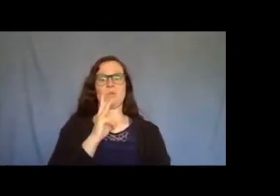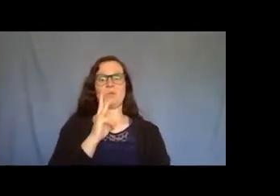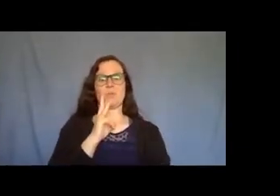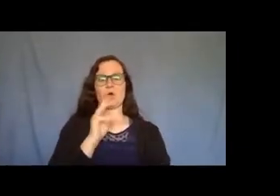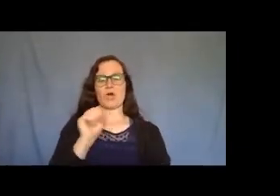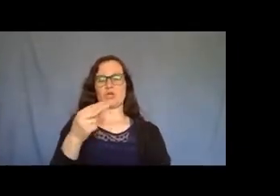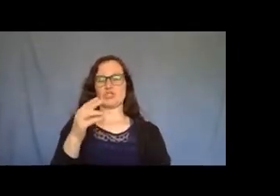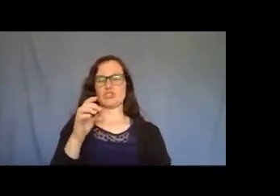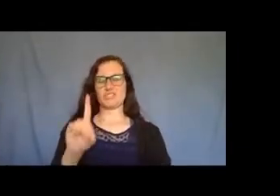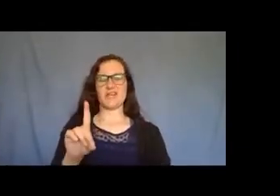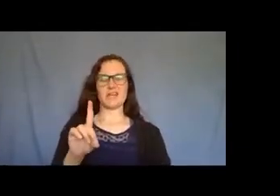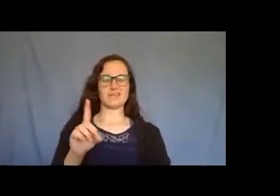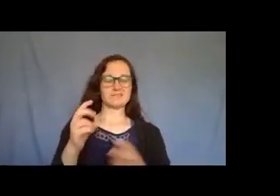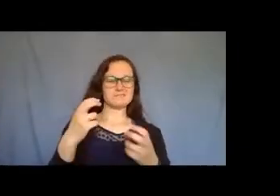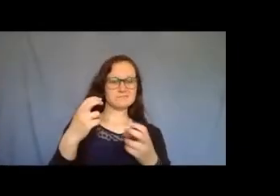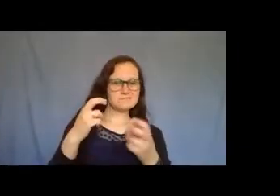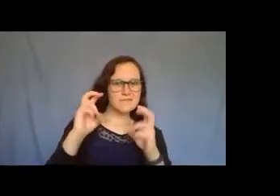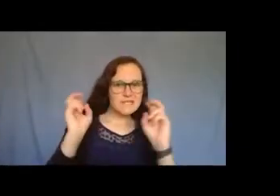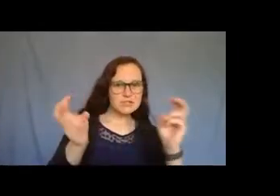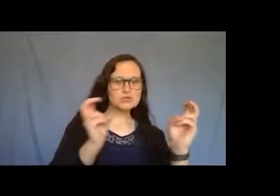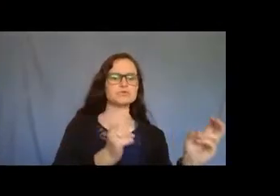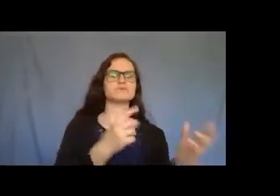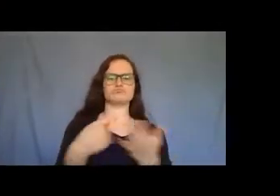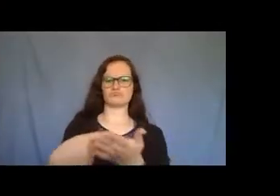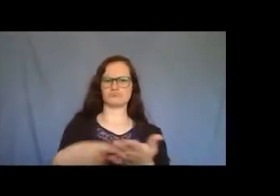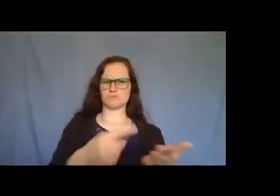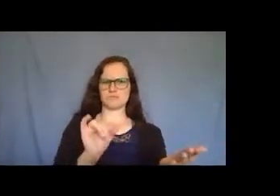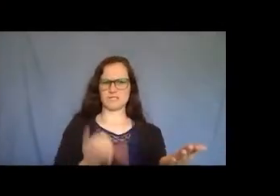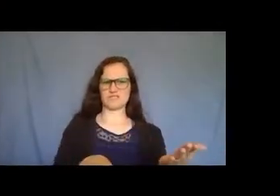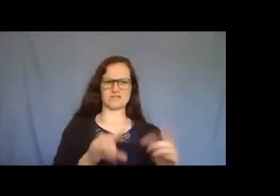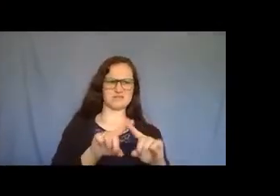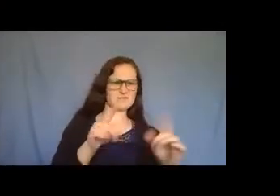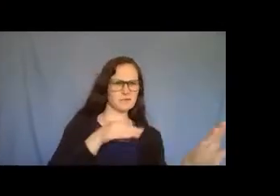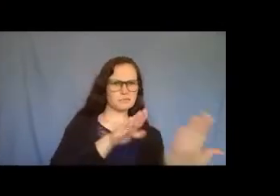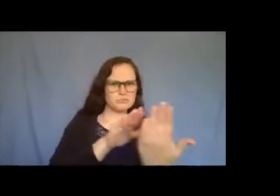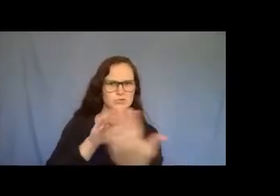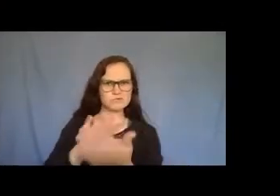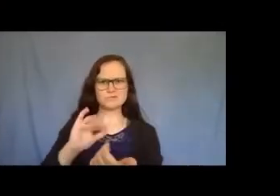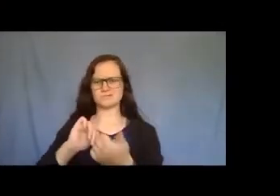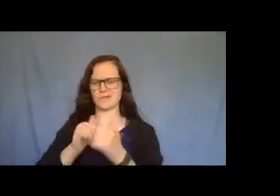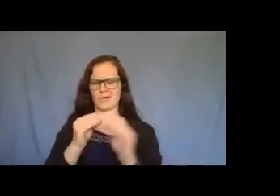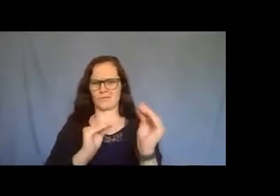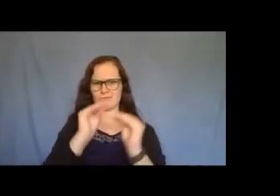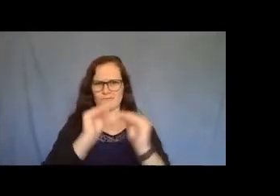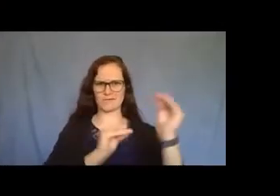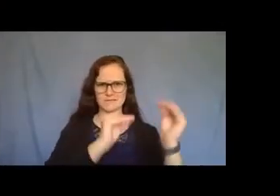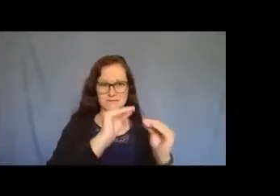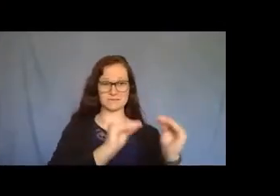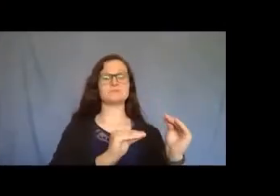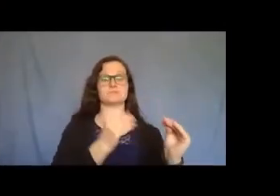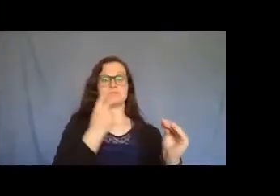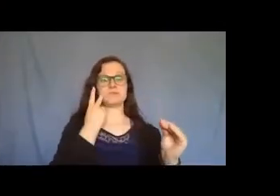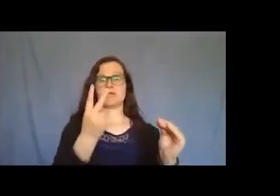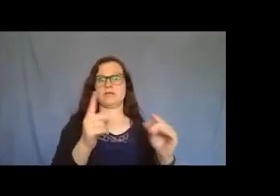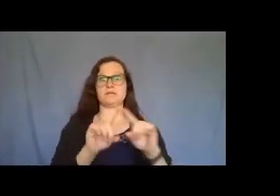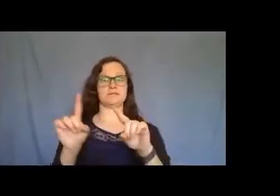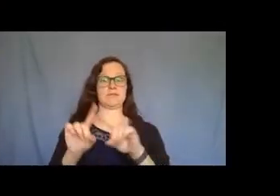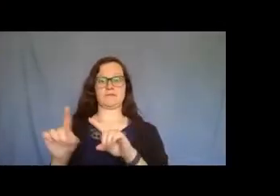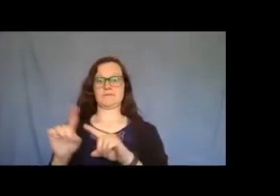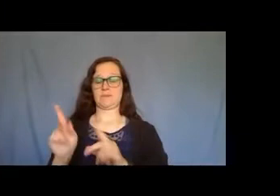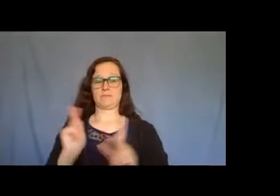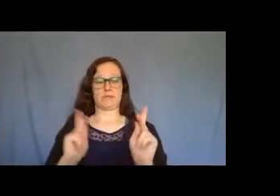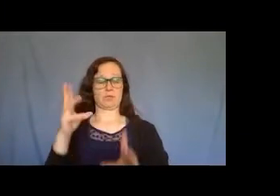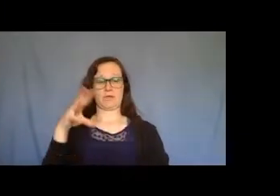and I think that was really interesting, especially given the broad range of different people involved